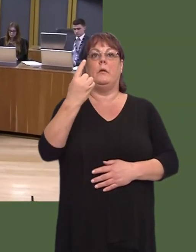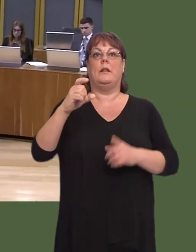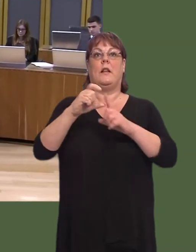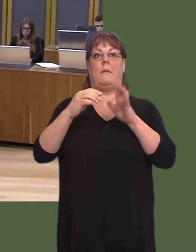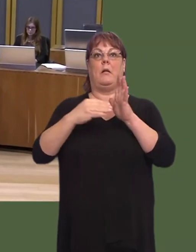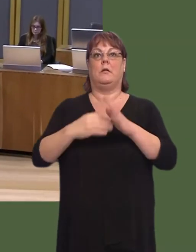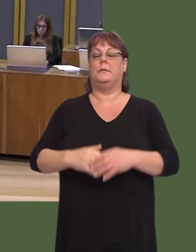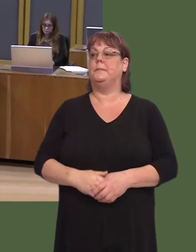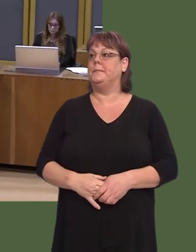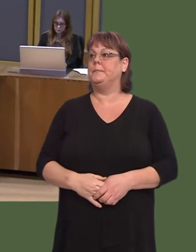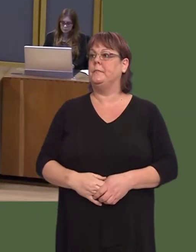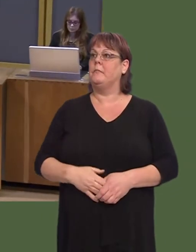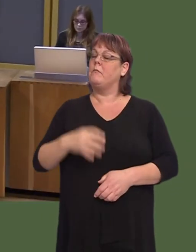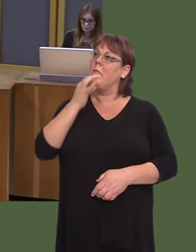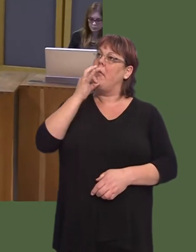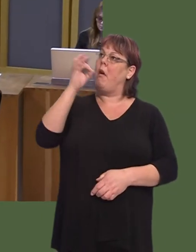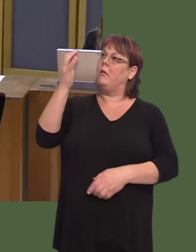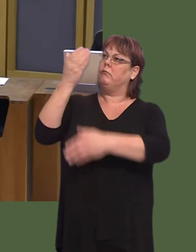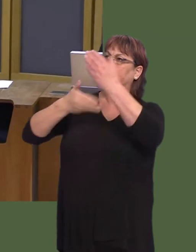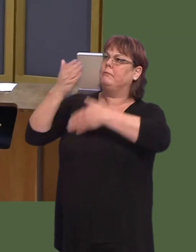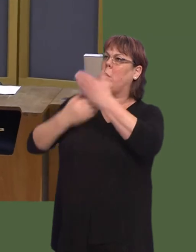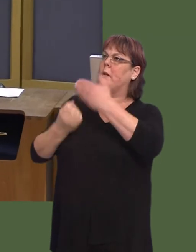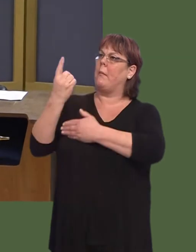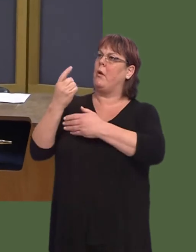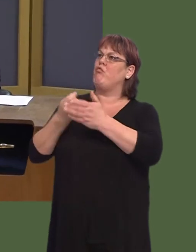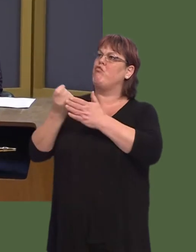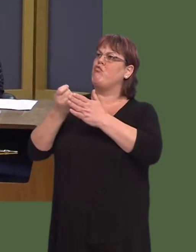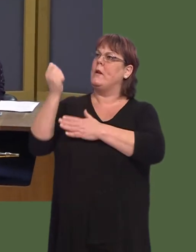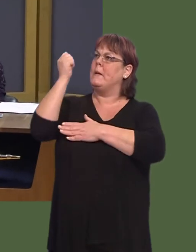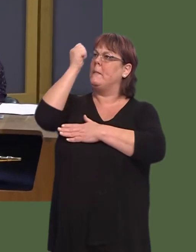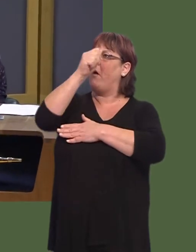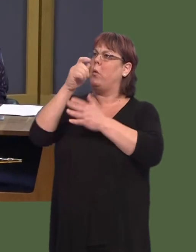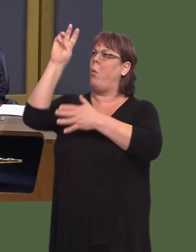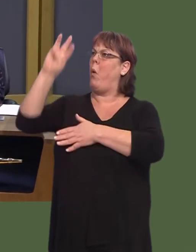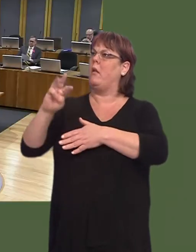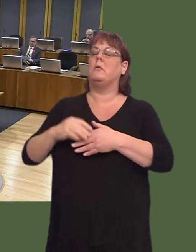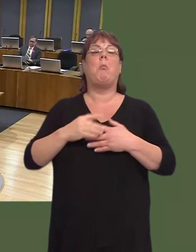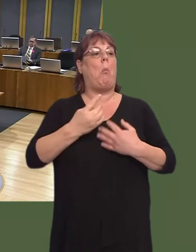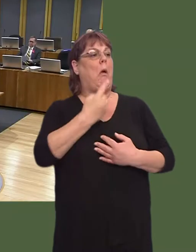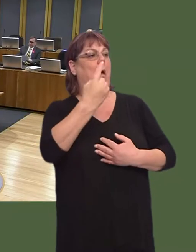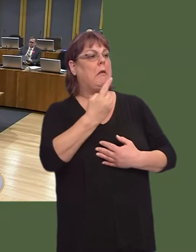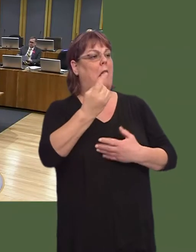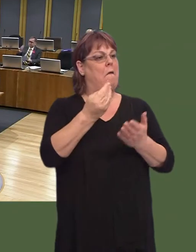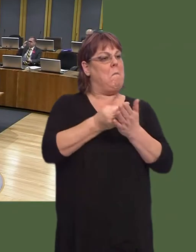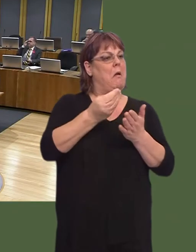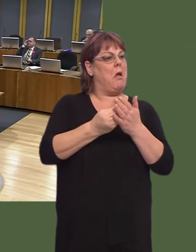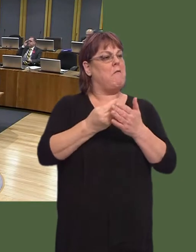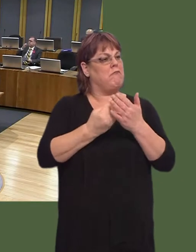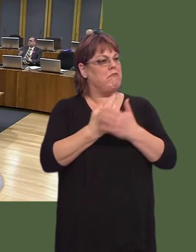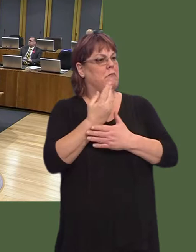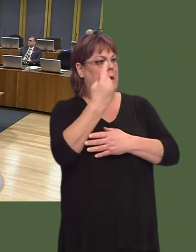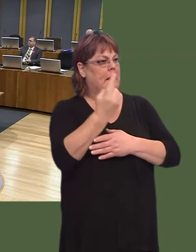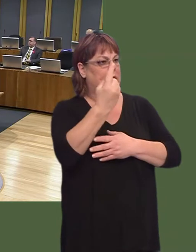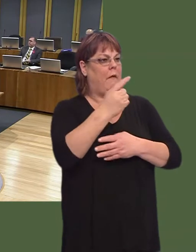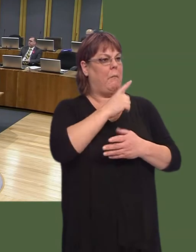David Melding. Will the First Minister make a statement on the budget of Rent Smart Wales? Yes, Rent Smart Wales is self-financing through fees. We